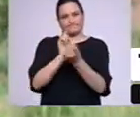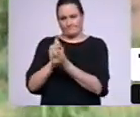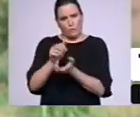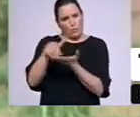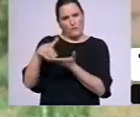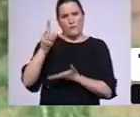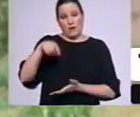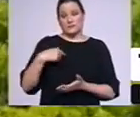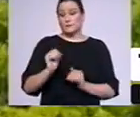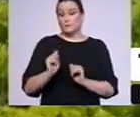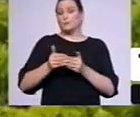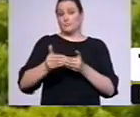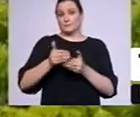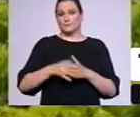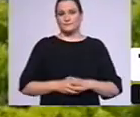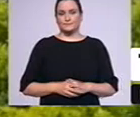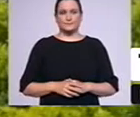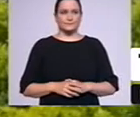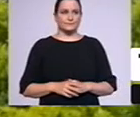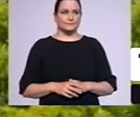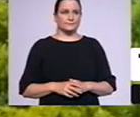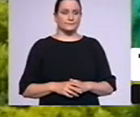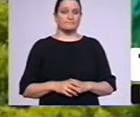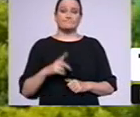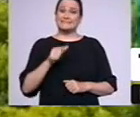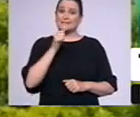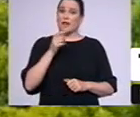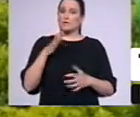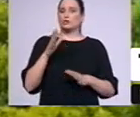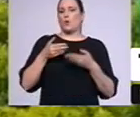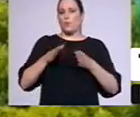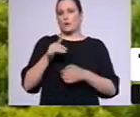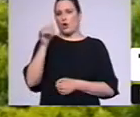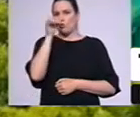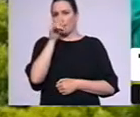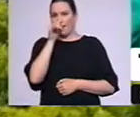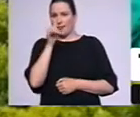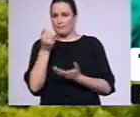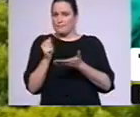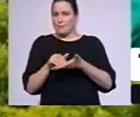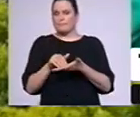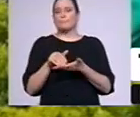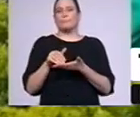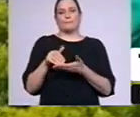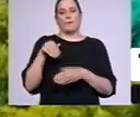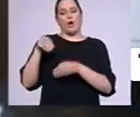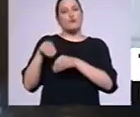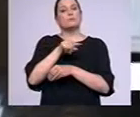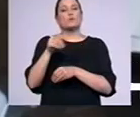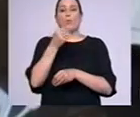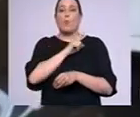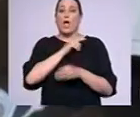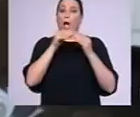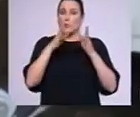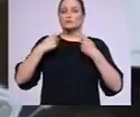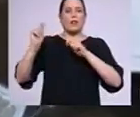a not so distant future. The Metro has also revealed it's open criminal cases of corruption where RDP homes have been illegally sold. But for